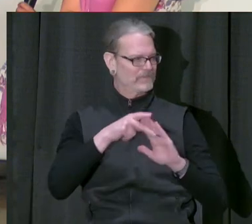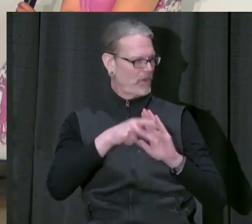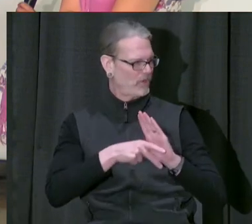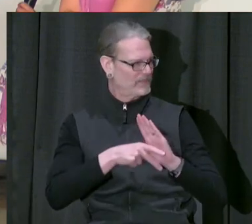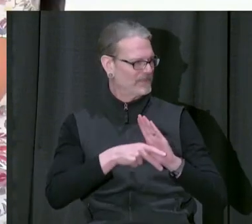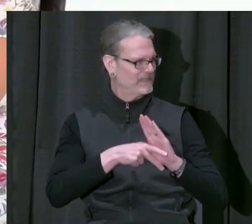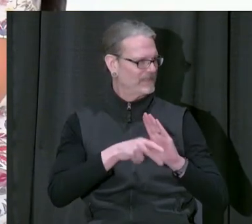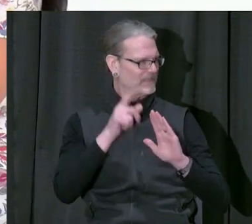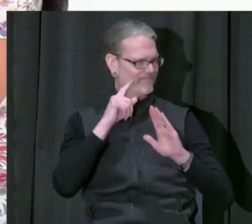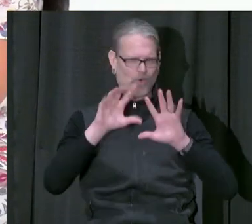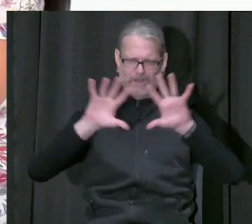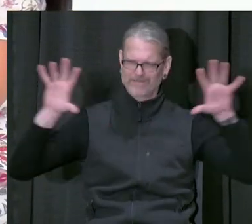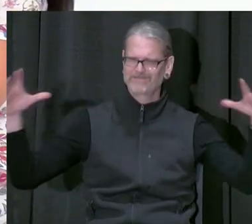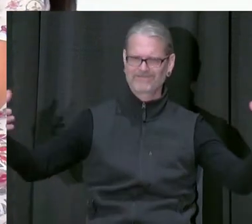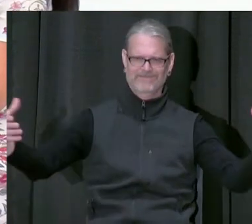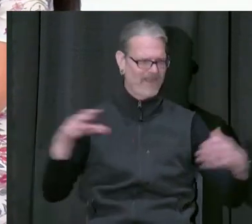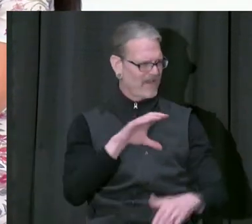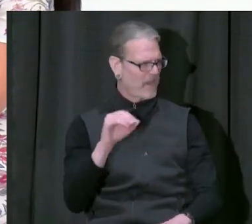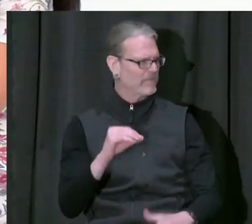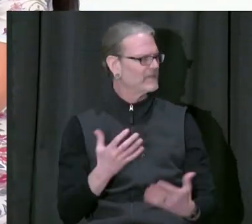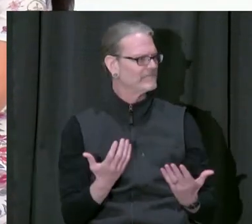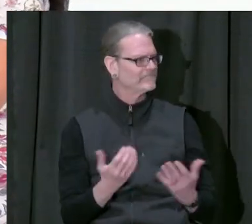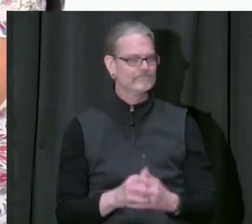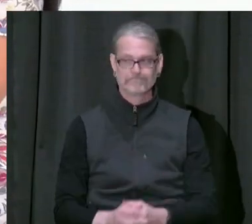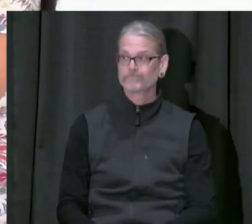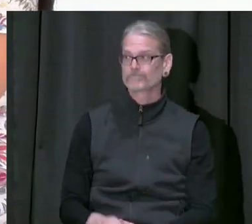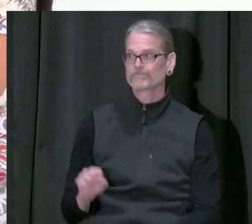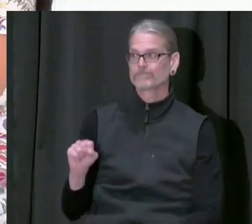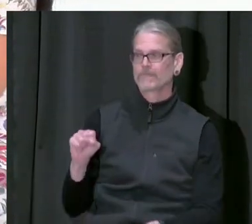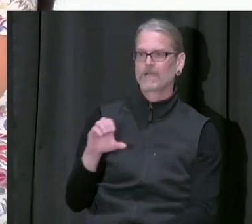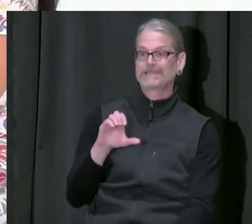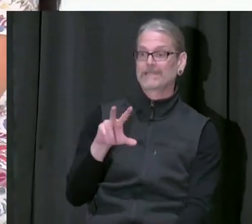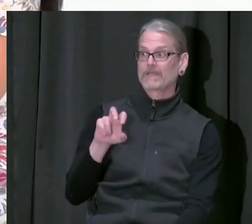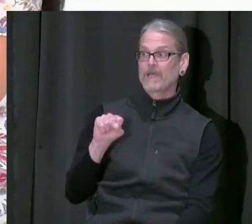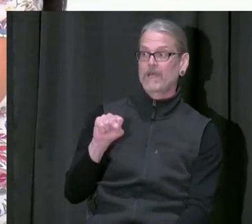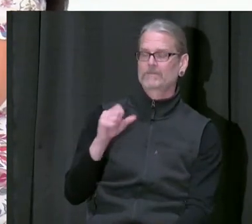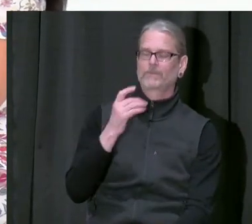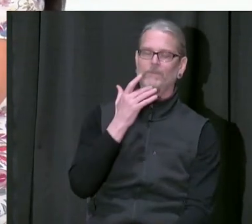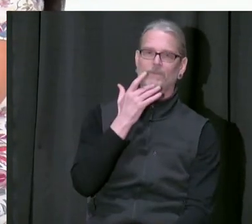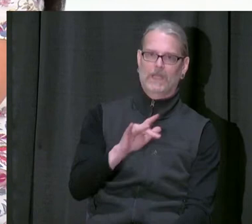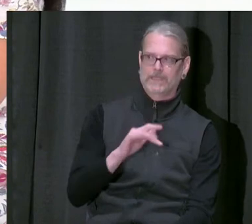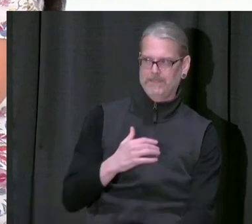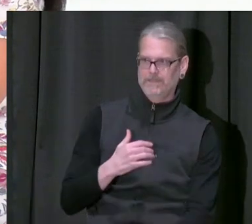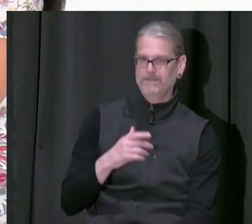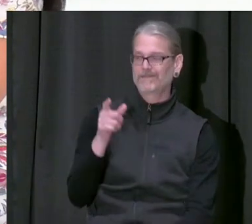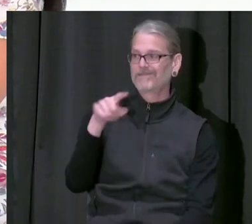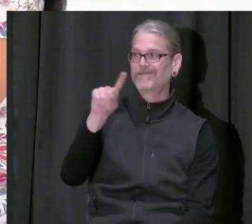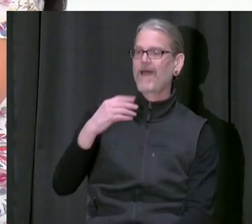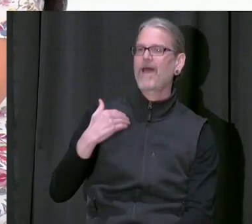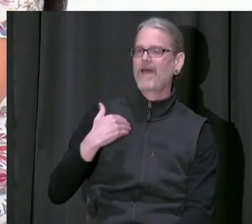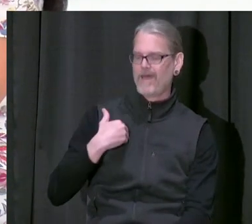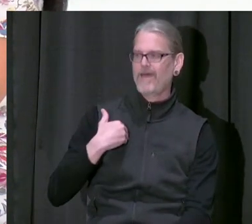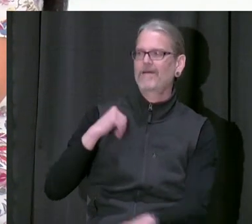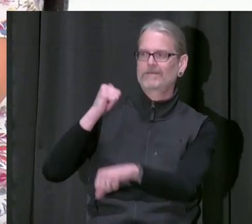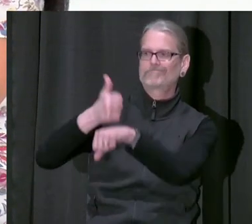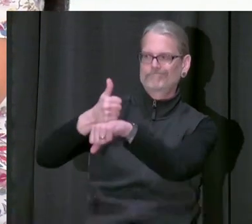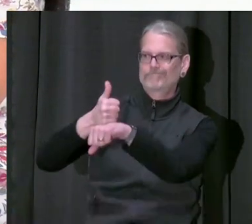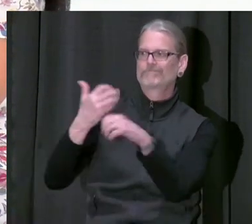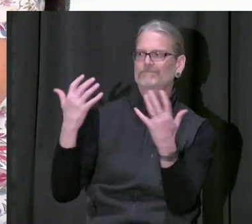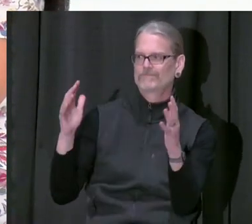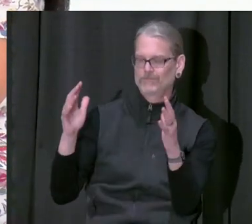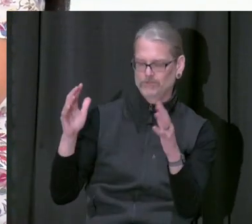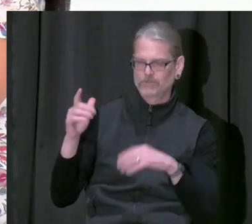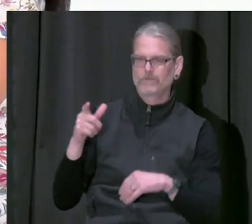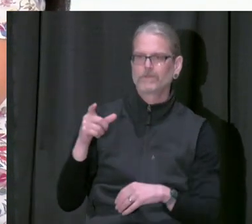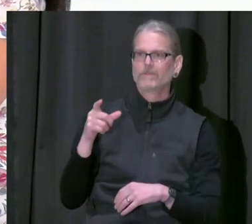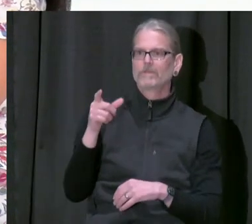company like that? So at CVS, we were lucky. They already had something. And they were